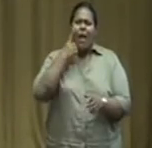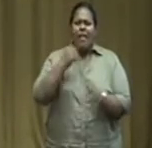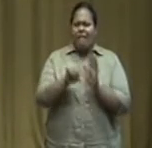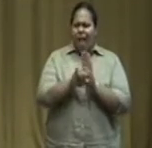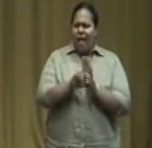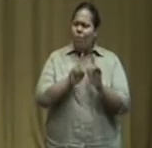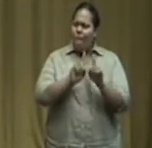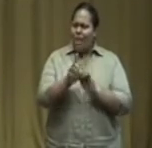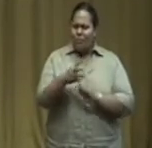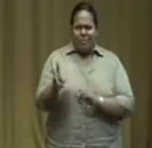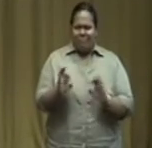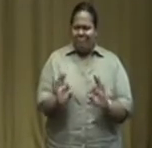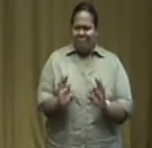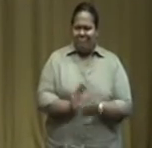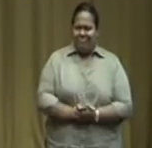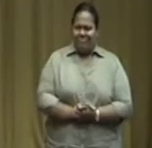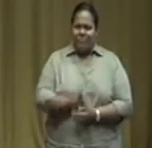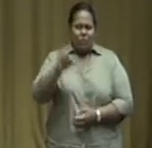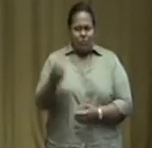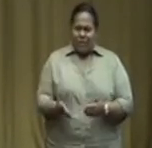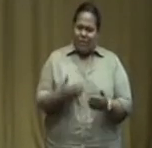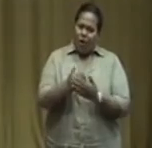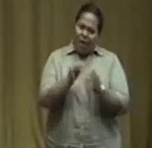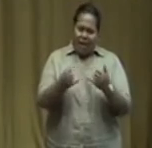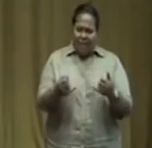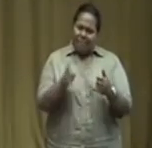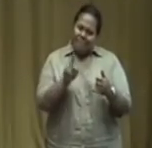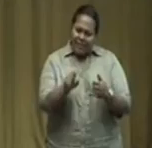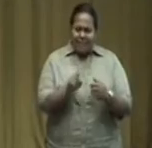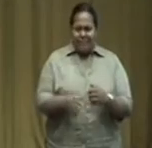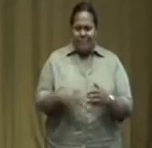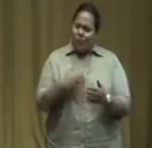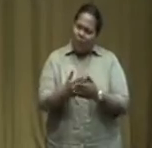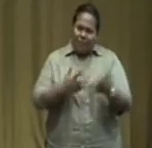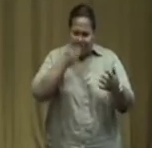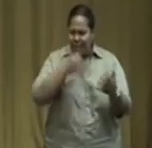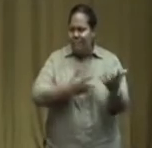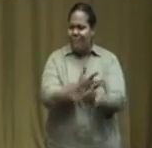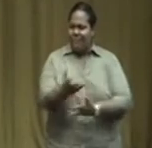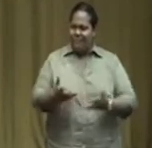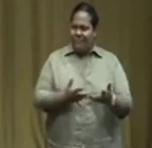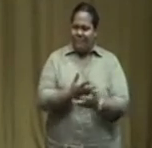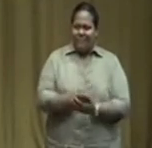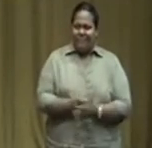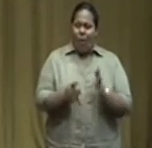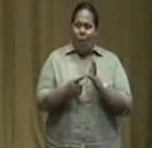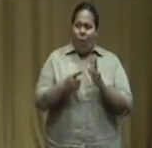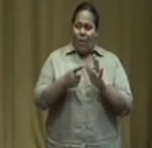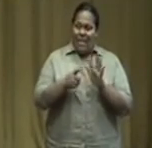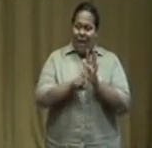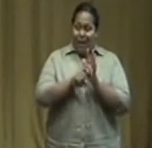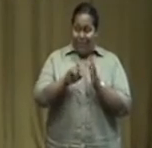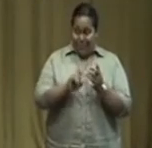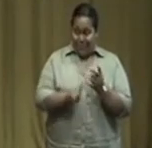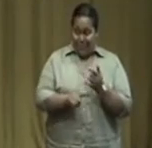the attrition that you normally see with the commercial MOOCs. Now the hypothesis is, and further research